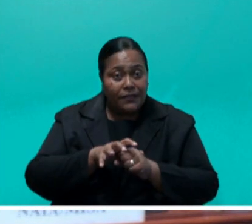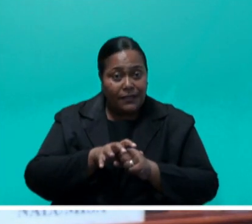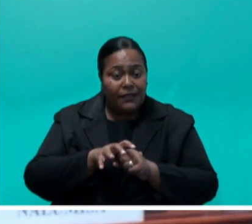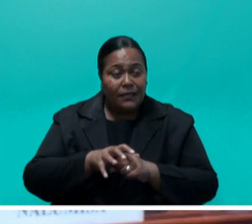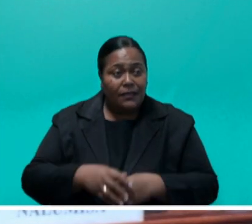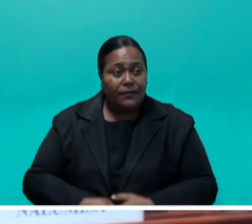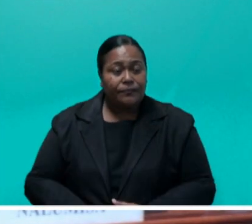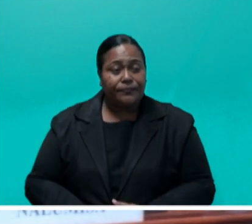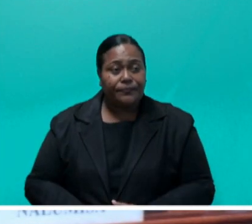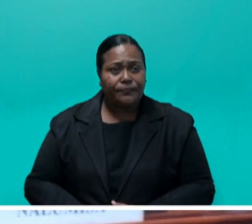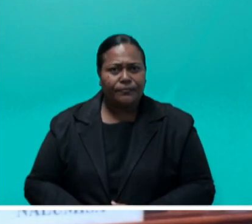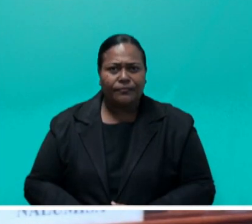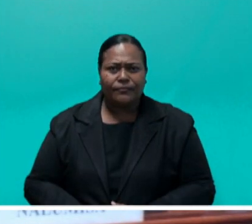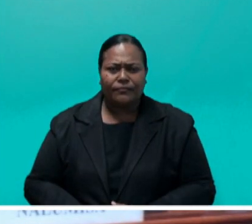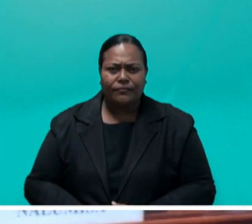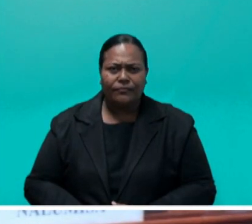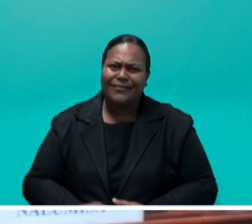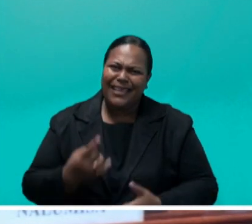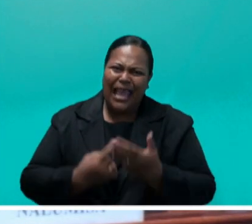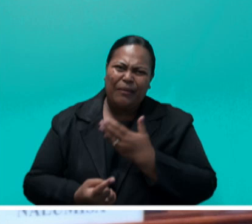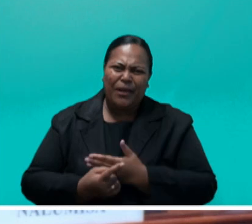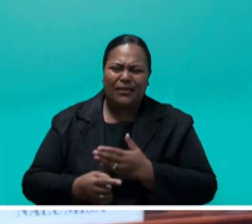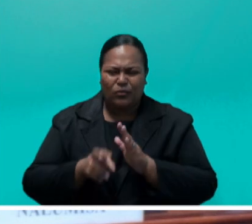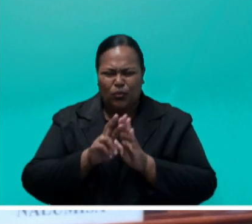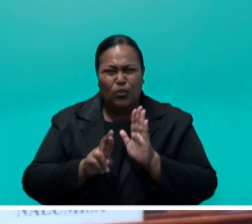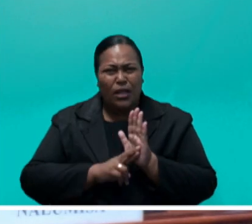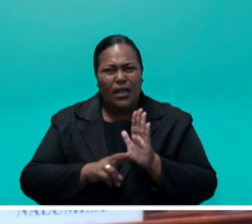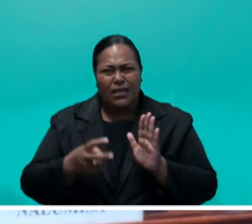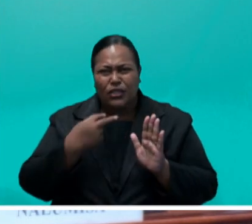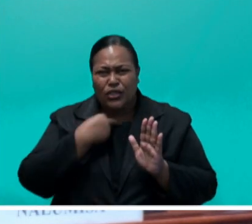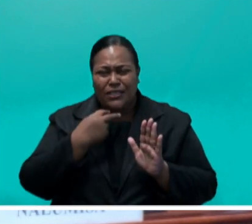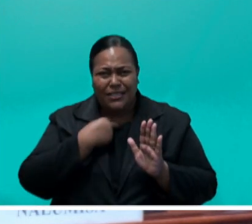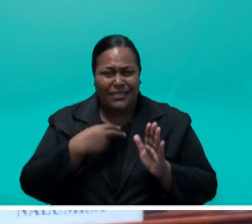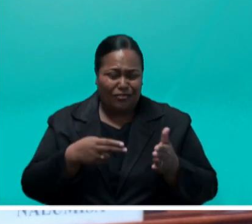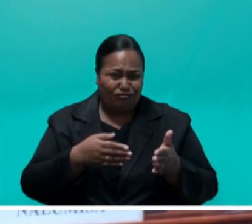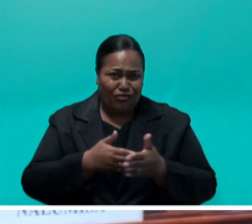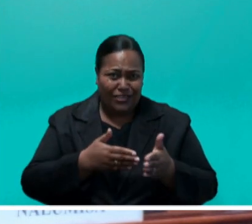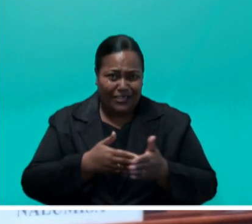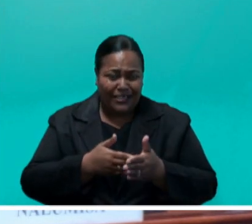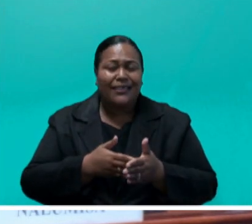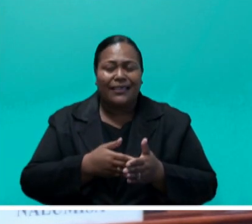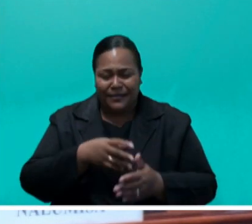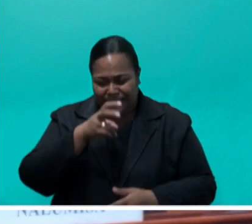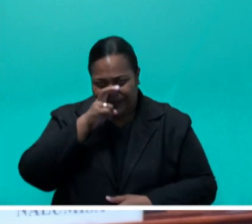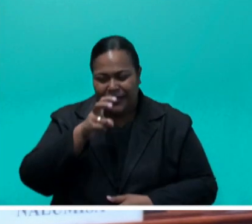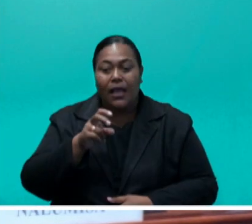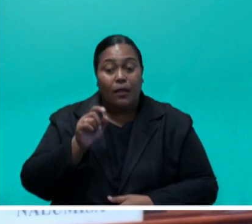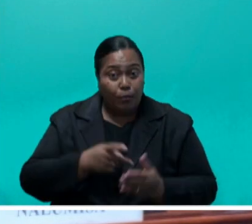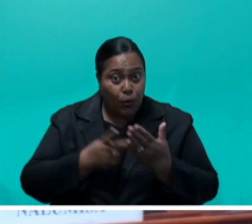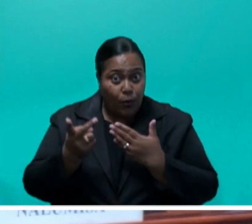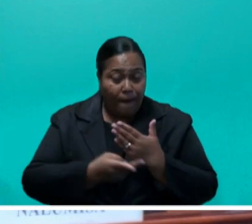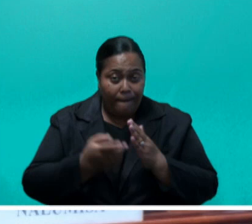due to the restrictions put in place. The program, Honourable Speaker, in